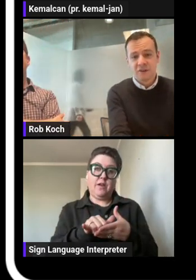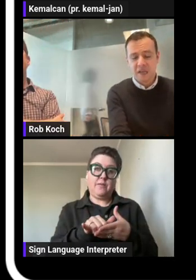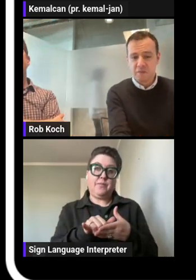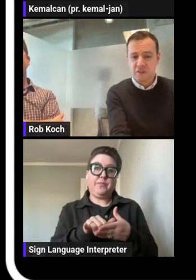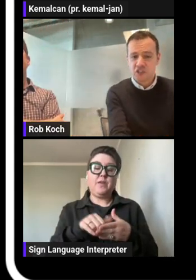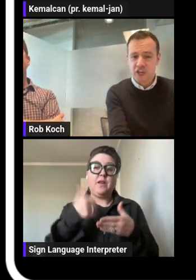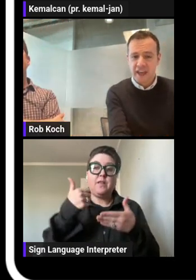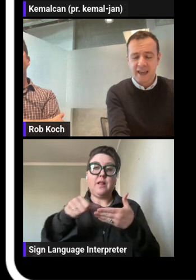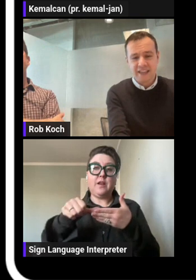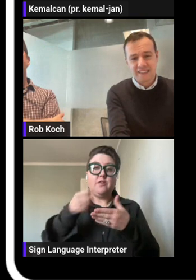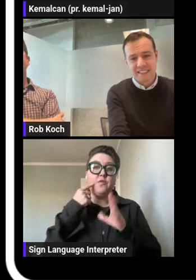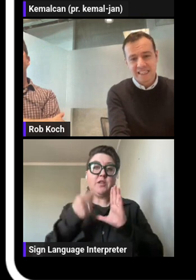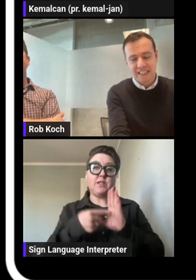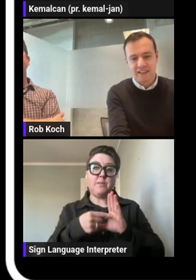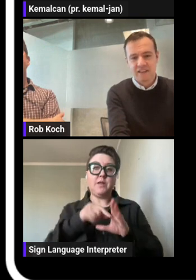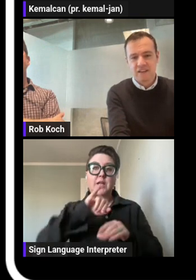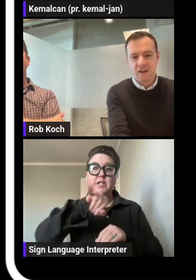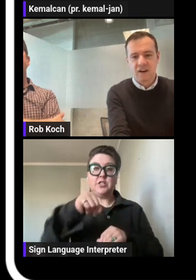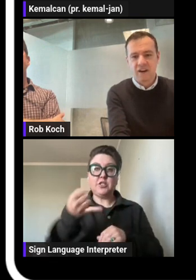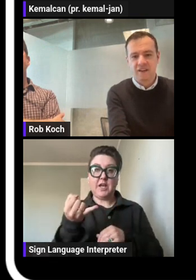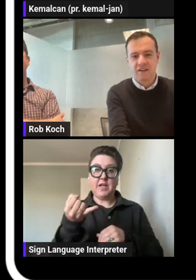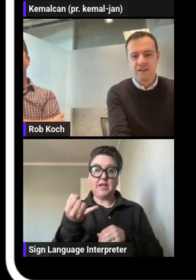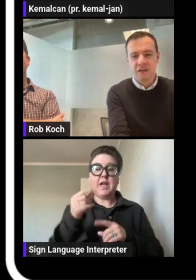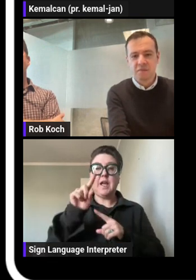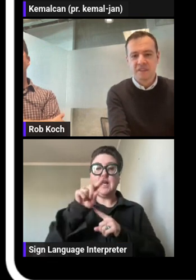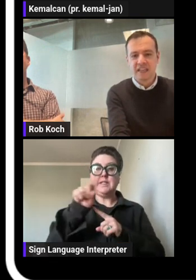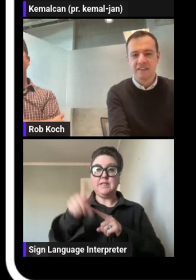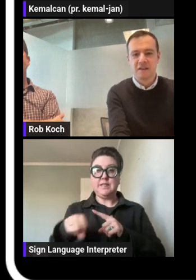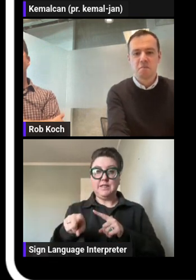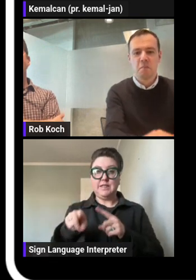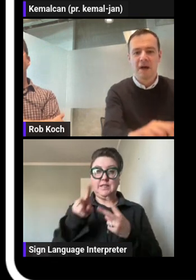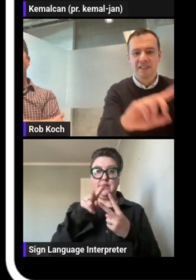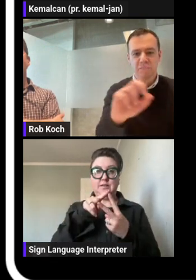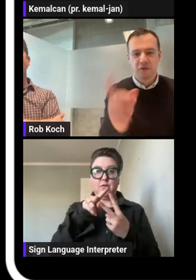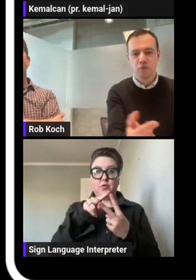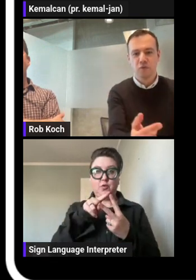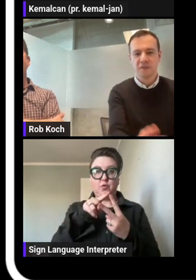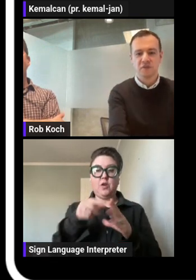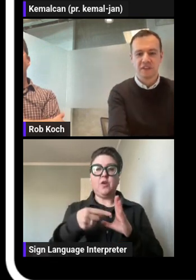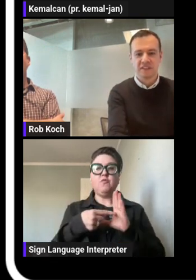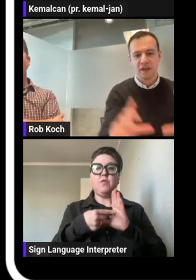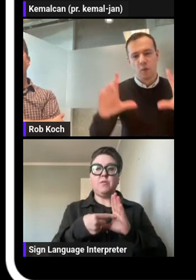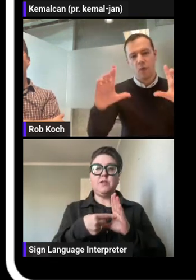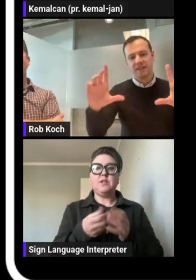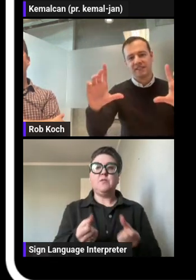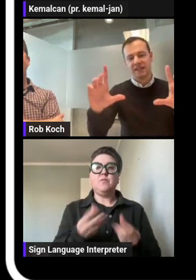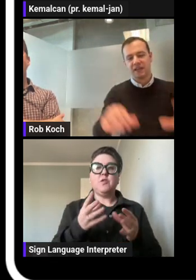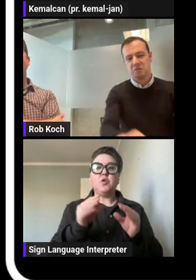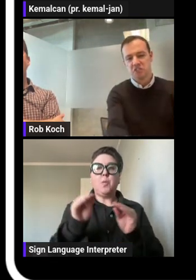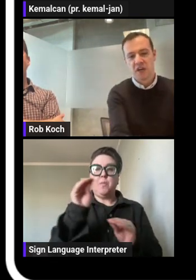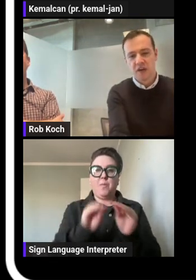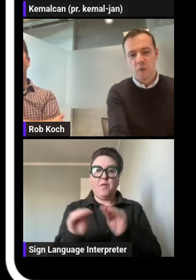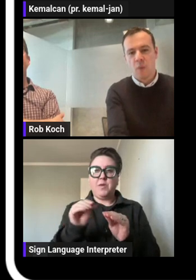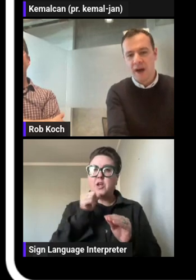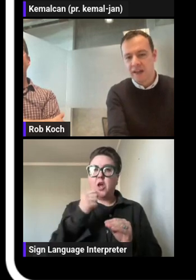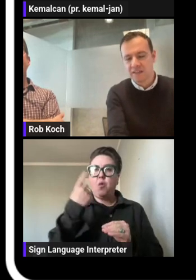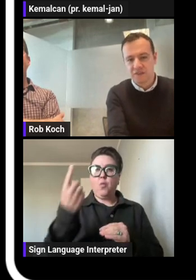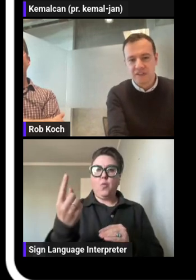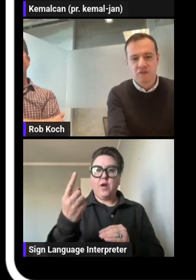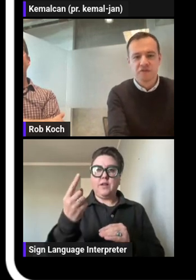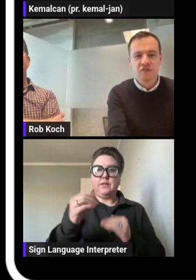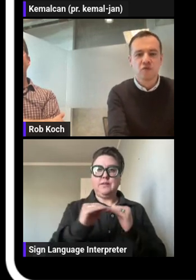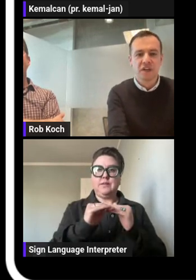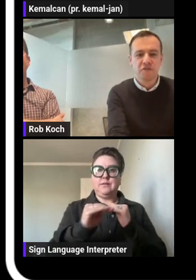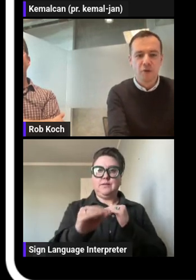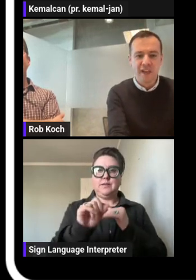letters, for example, J and Z, are represented in multiple movements rather than one static image, while